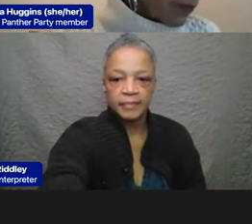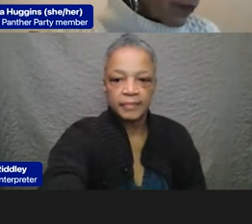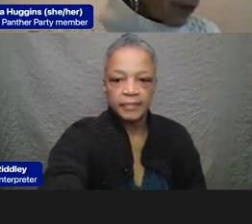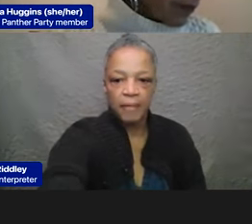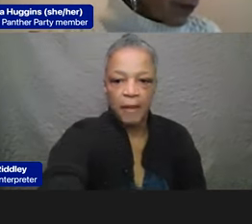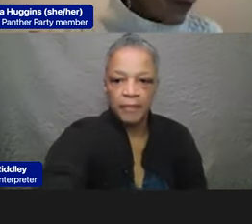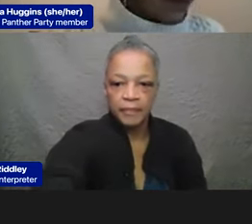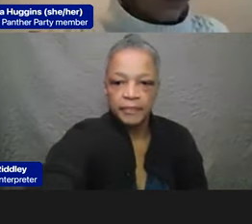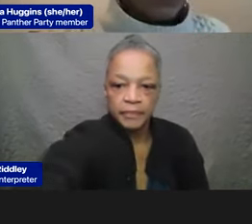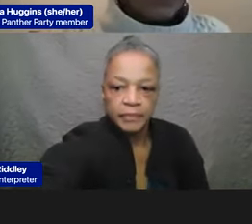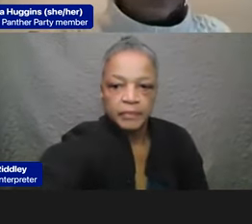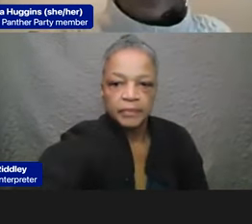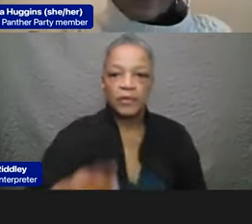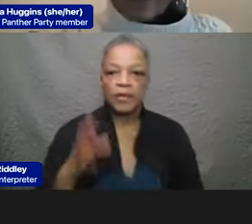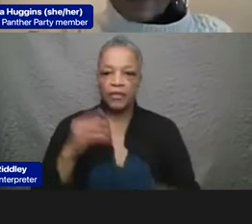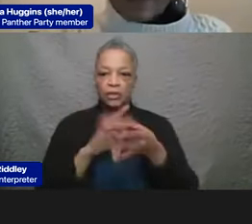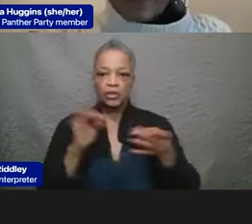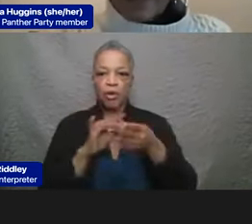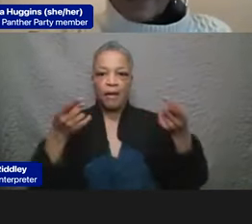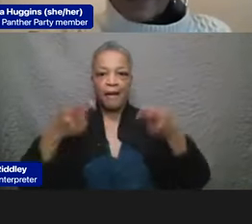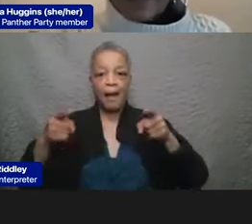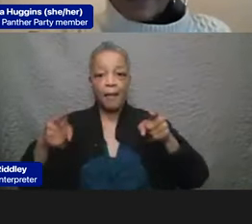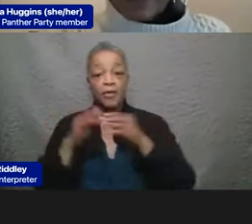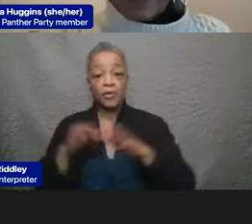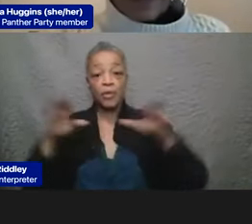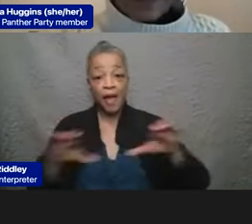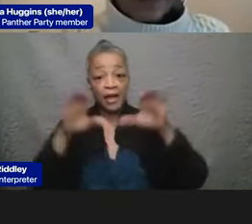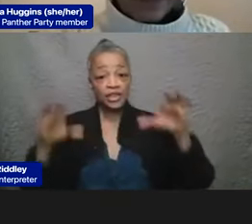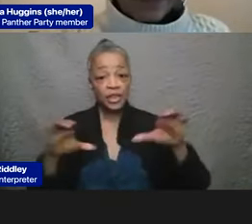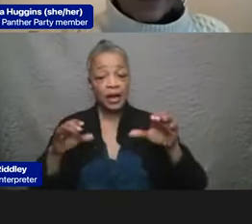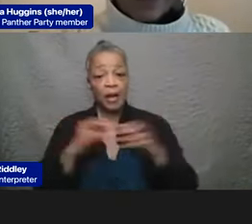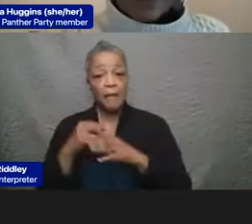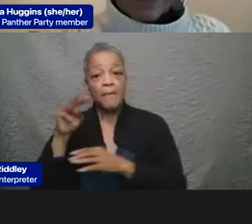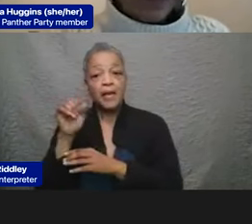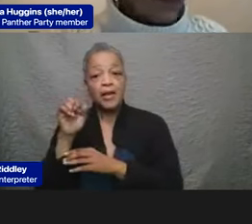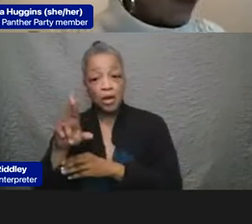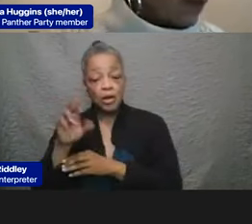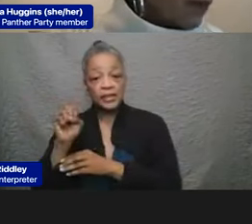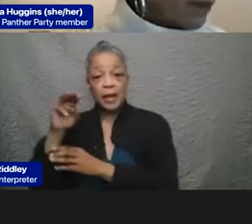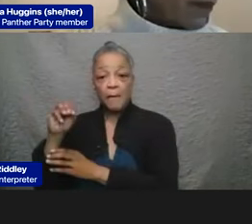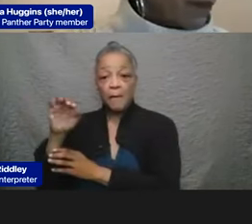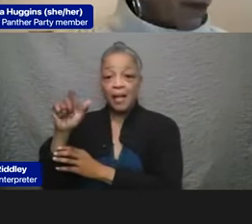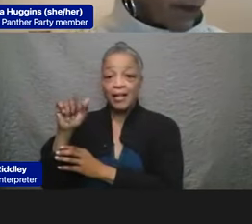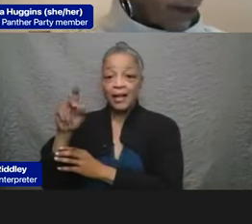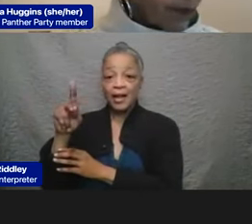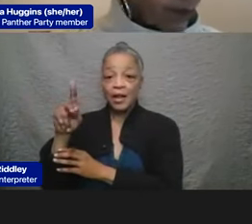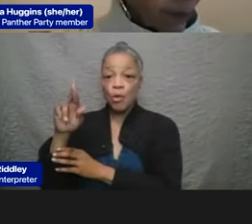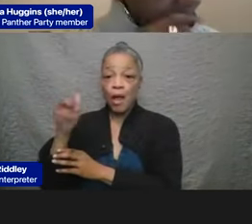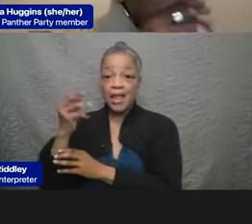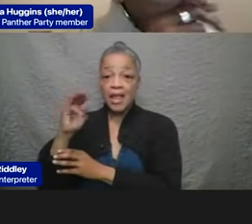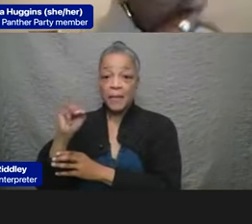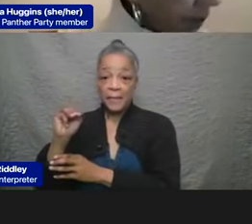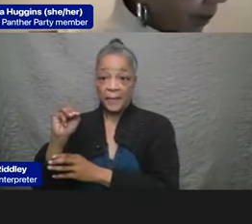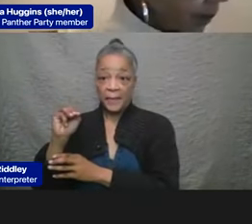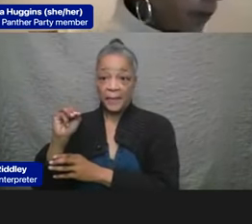handed to me through action. My mentors in the 90s, Malik Rahim, and who many of